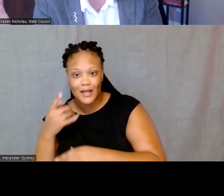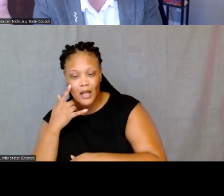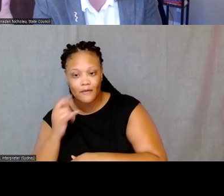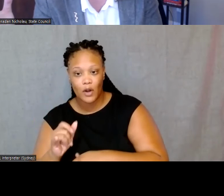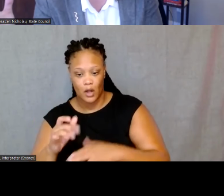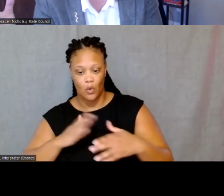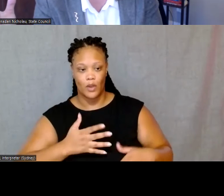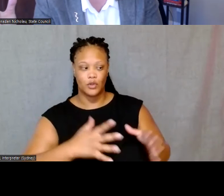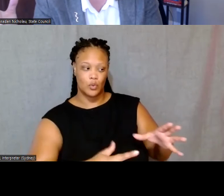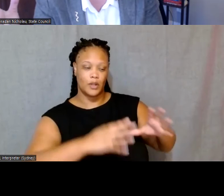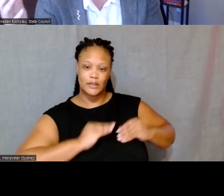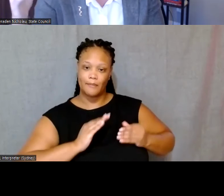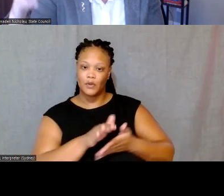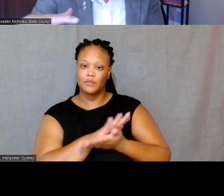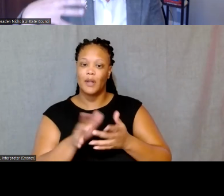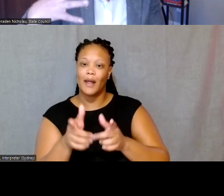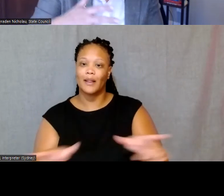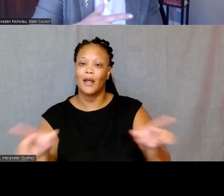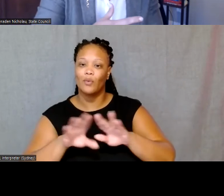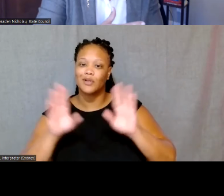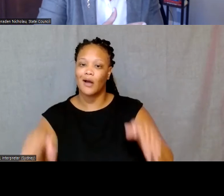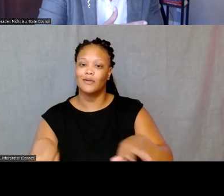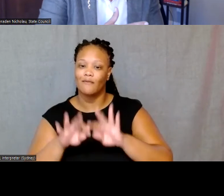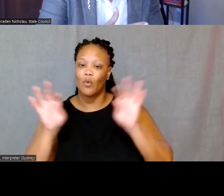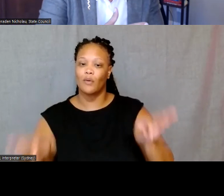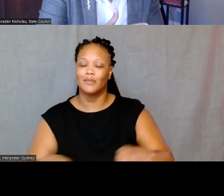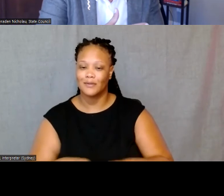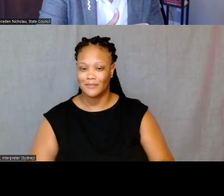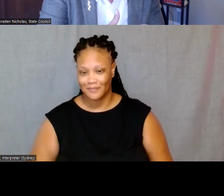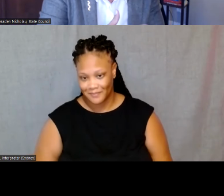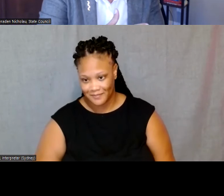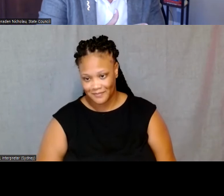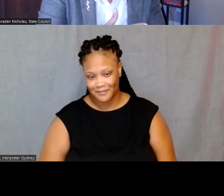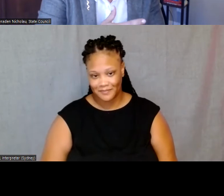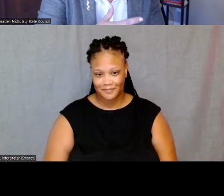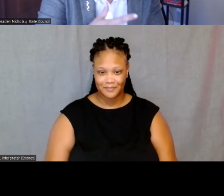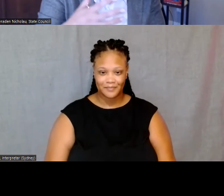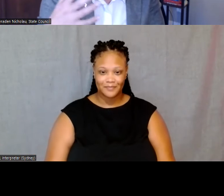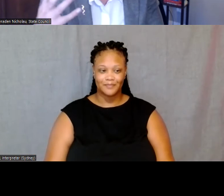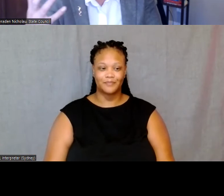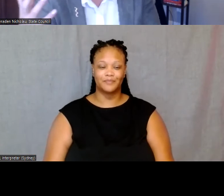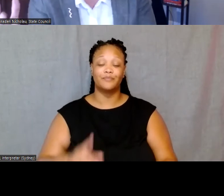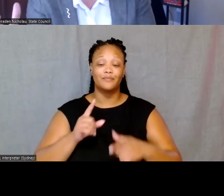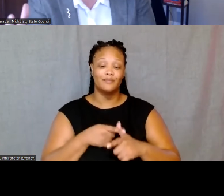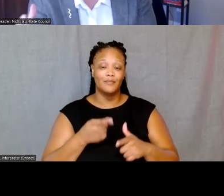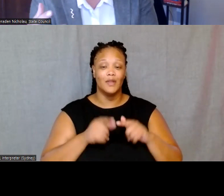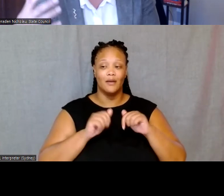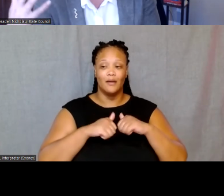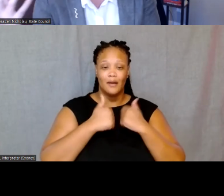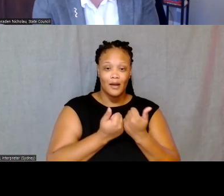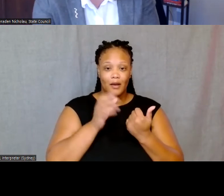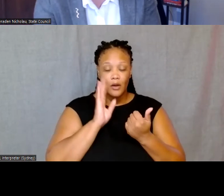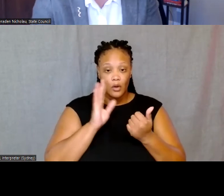plain language housing forms. And then we would be the agency would then work with partners to